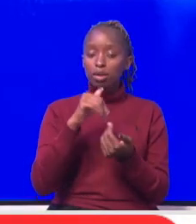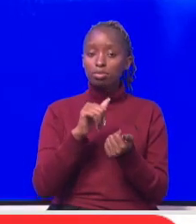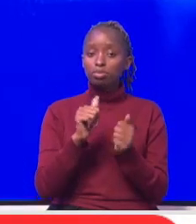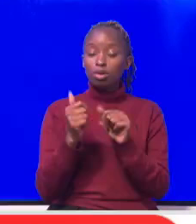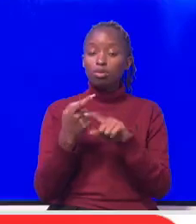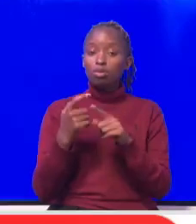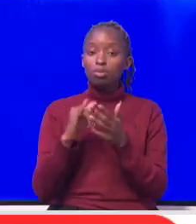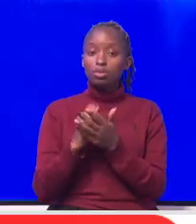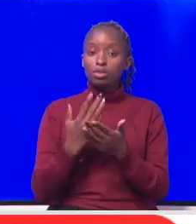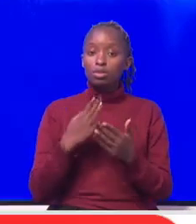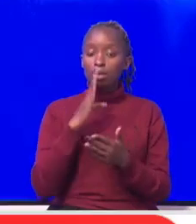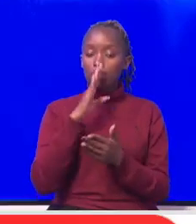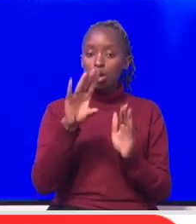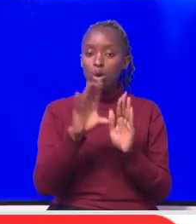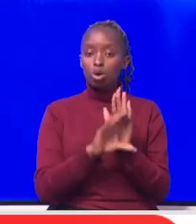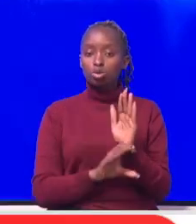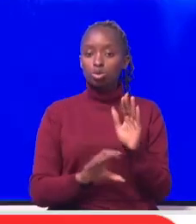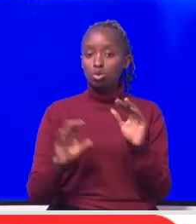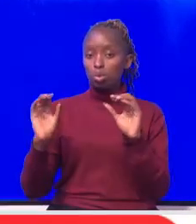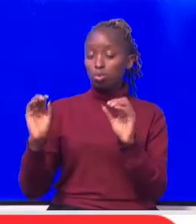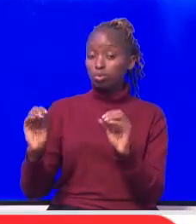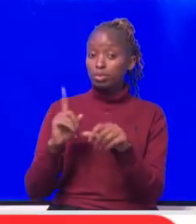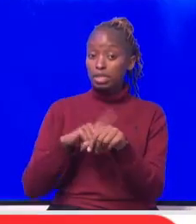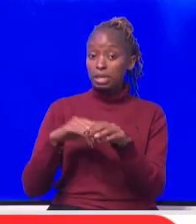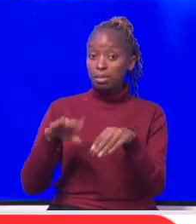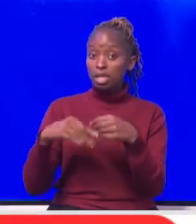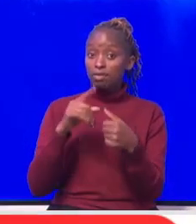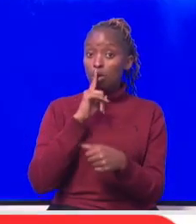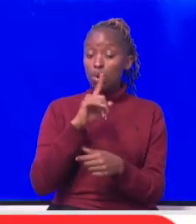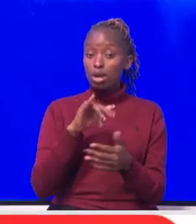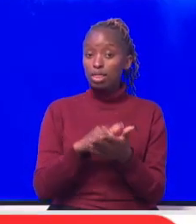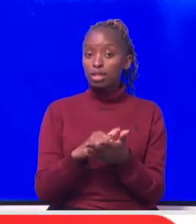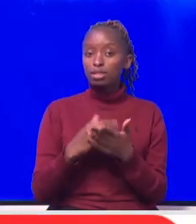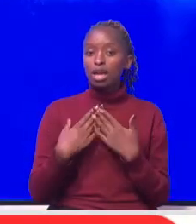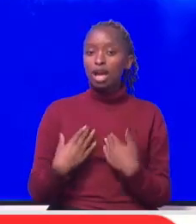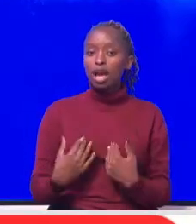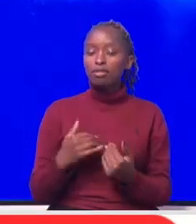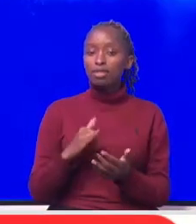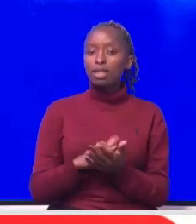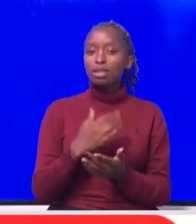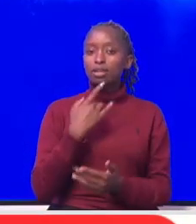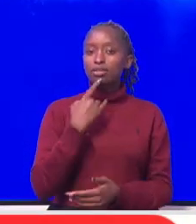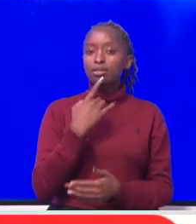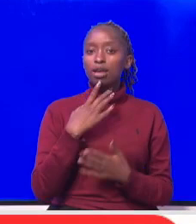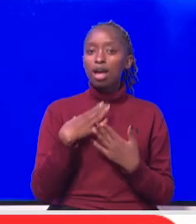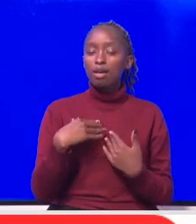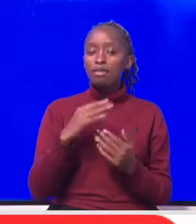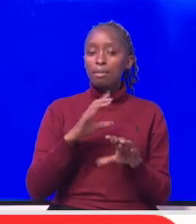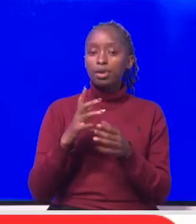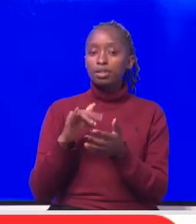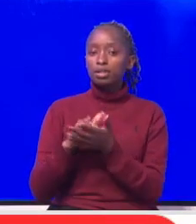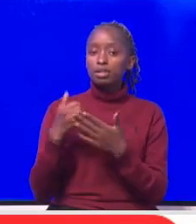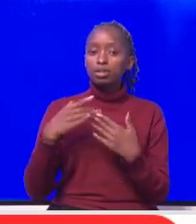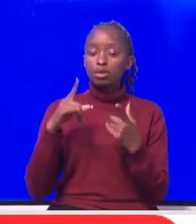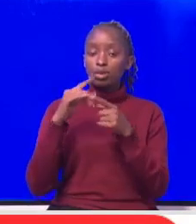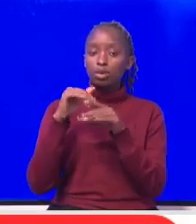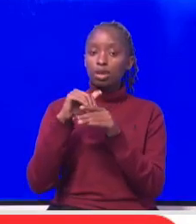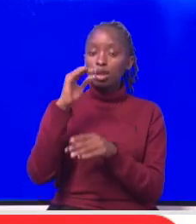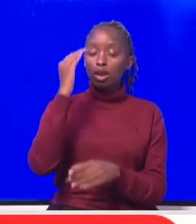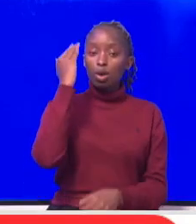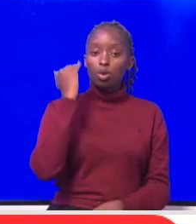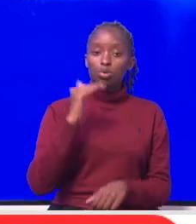for being unconstitutional. While granting the orders, the court directed all the parties to appear in court on April